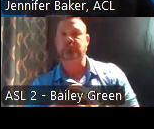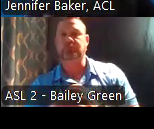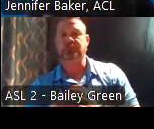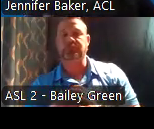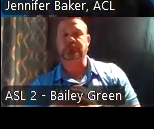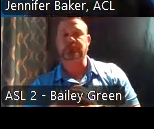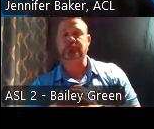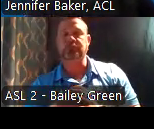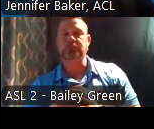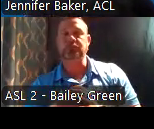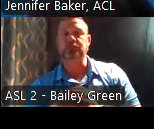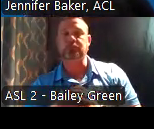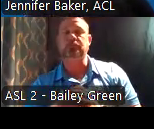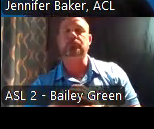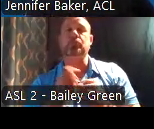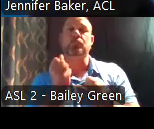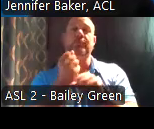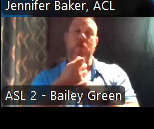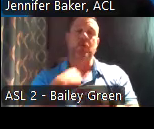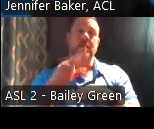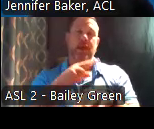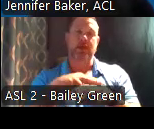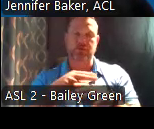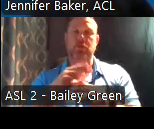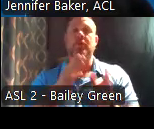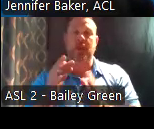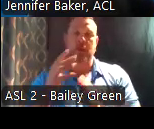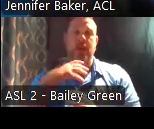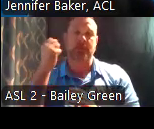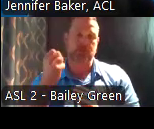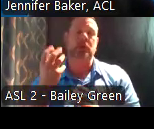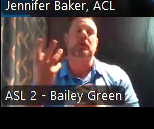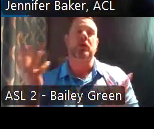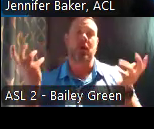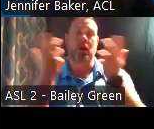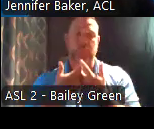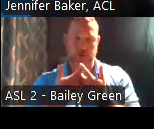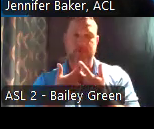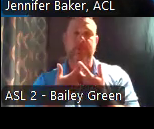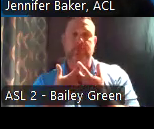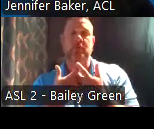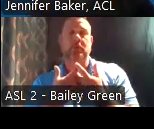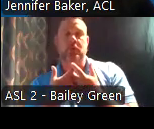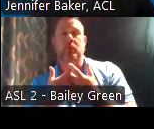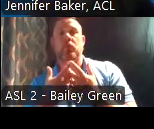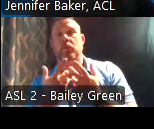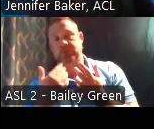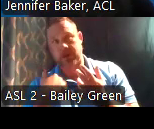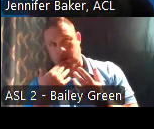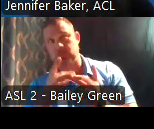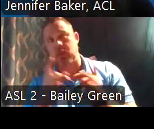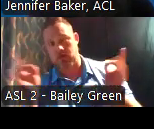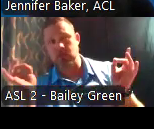To form what we're calling the National Plan on Aging Community Engagement Collaborative, which is also a mouthful, so